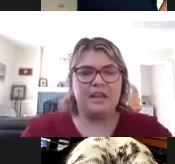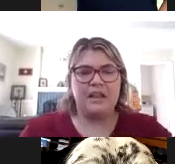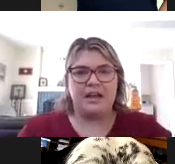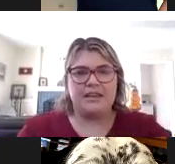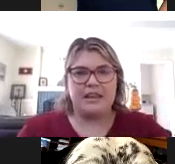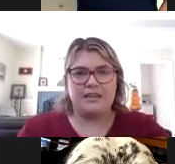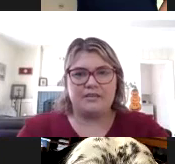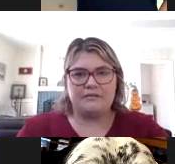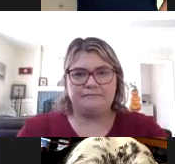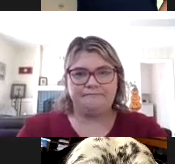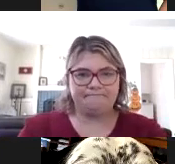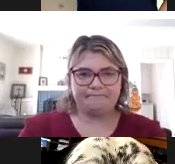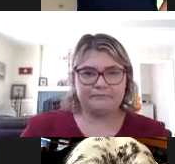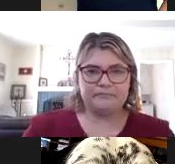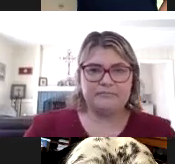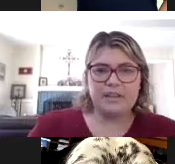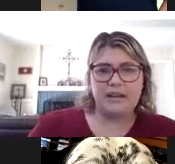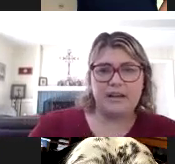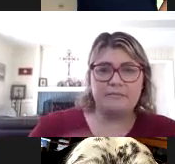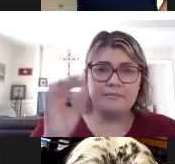information. Another